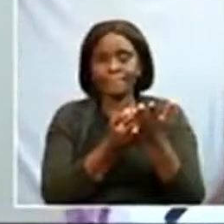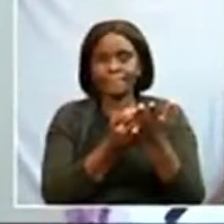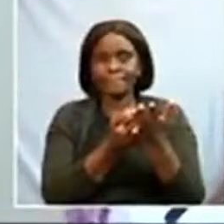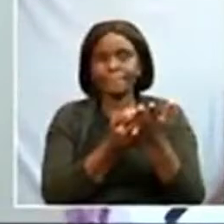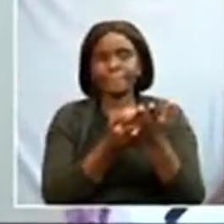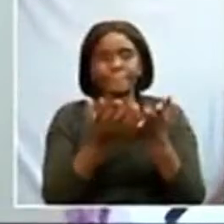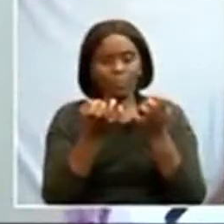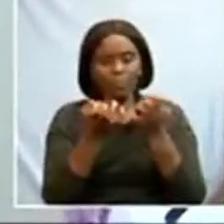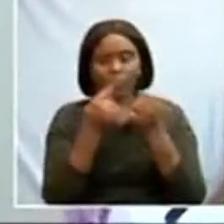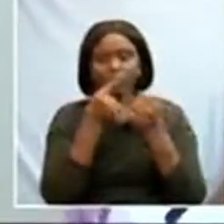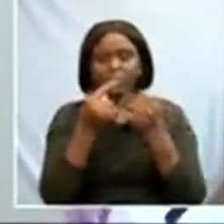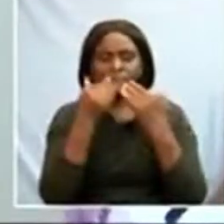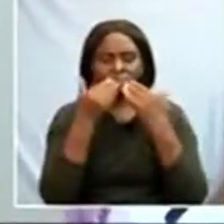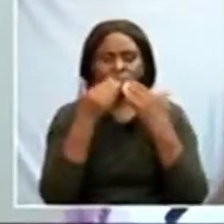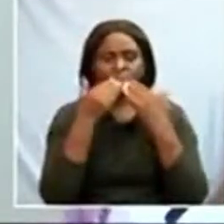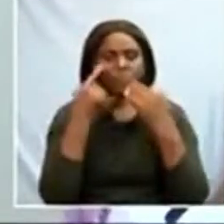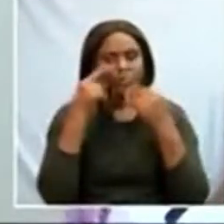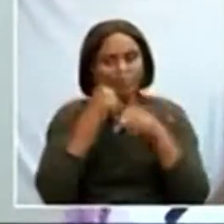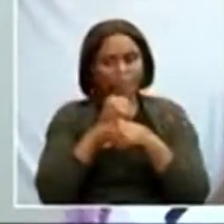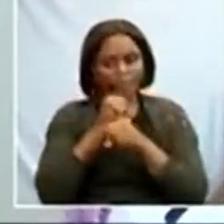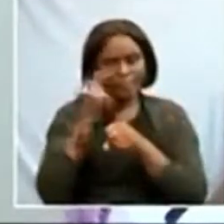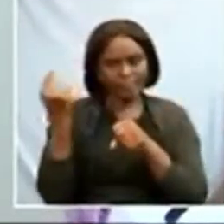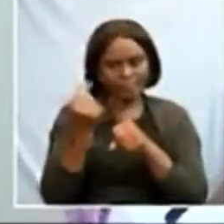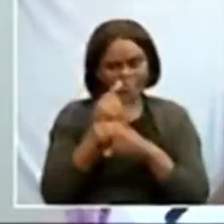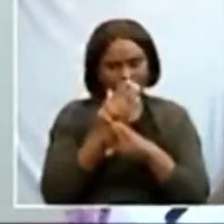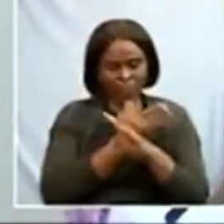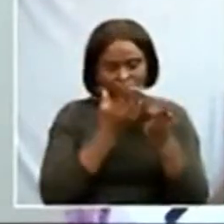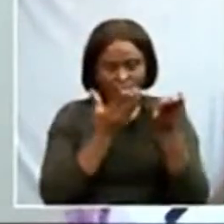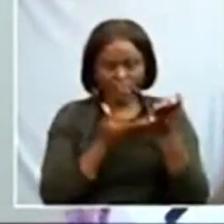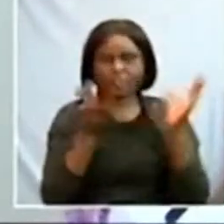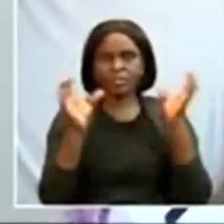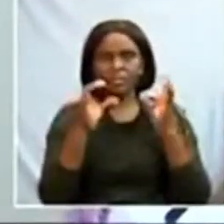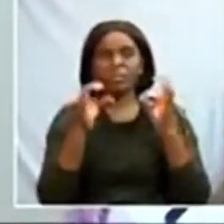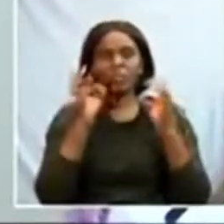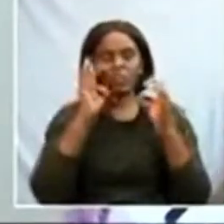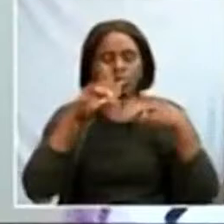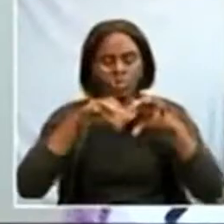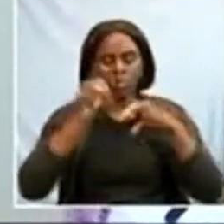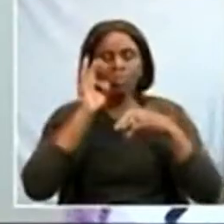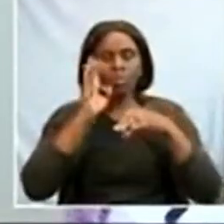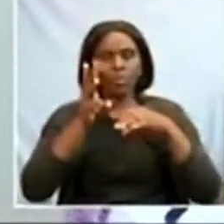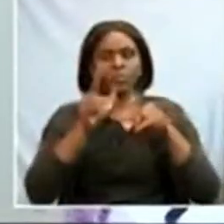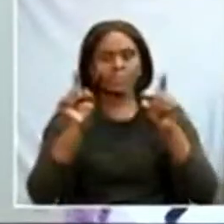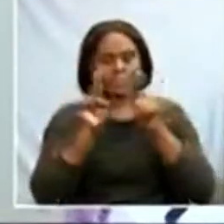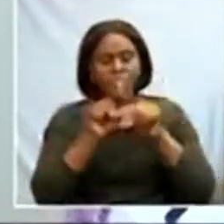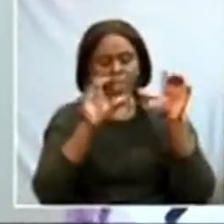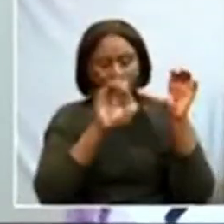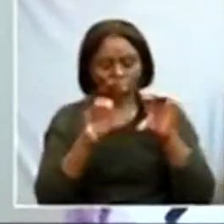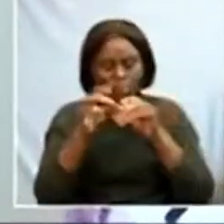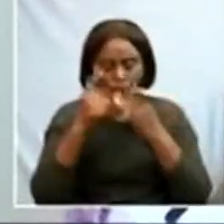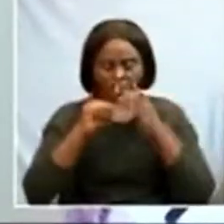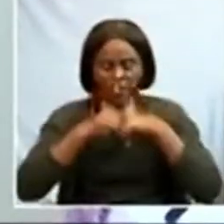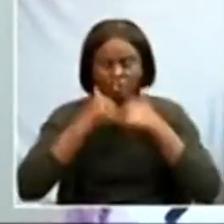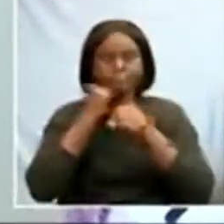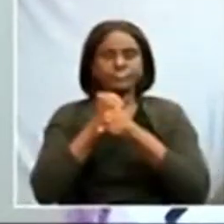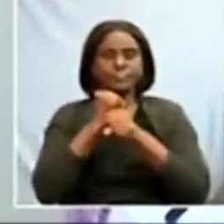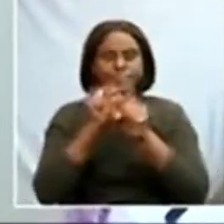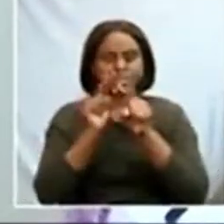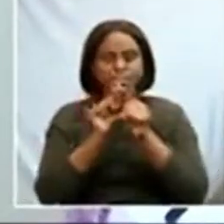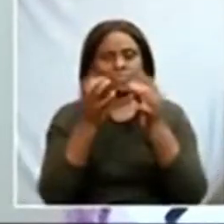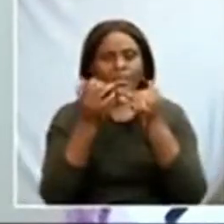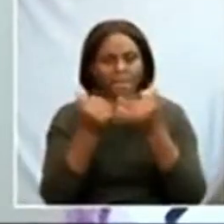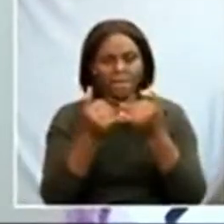We want to say thank you for making appearance before this committee, and we will continue doing what we are doing, and we want you